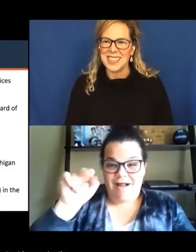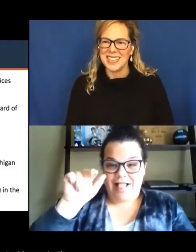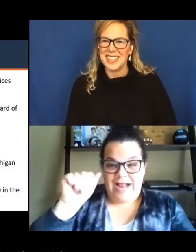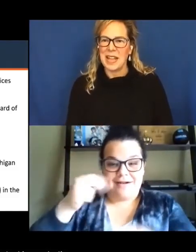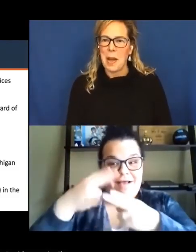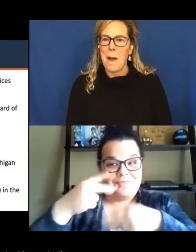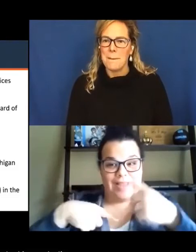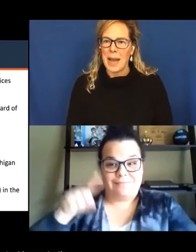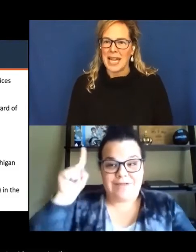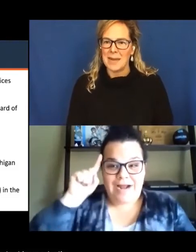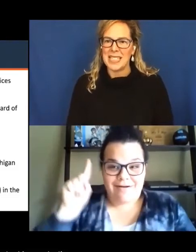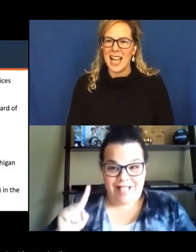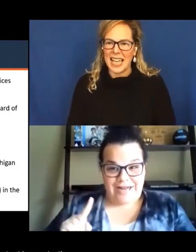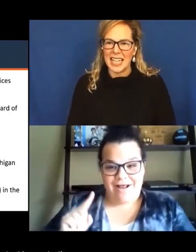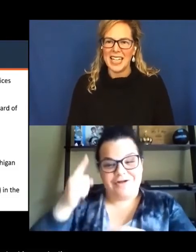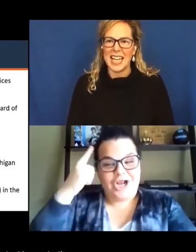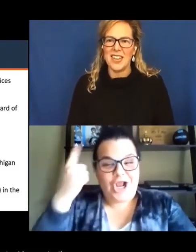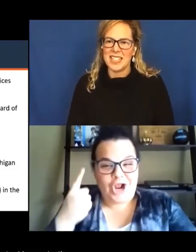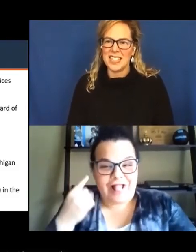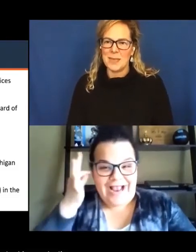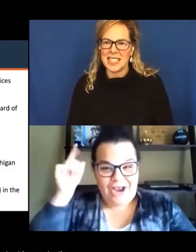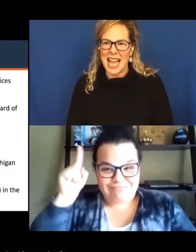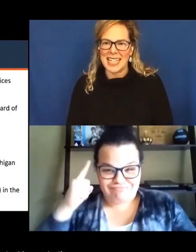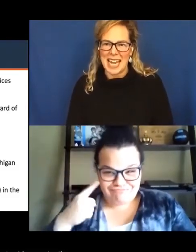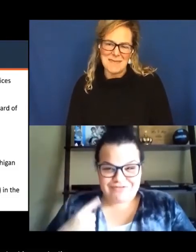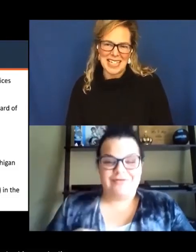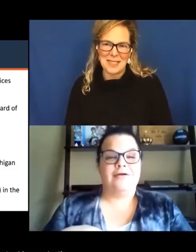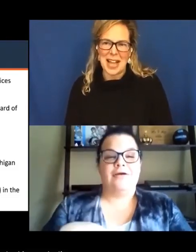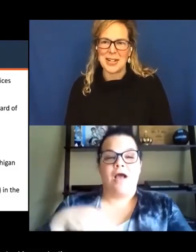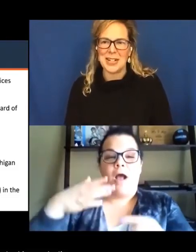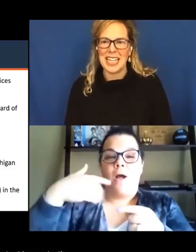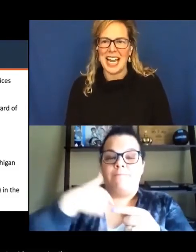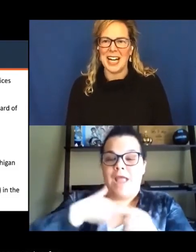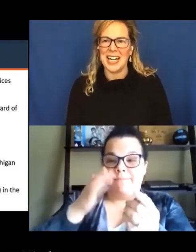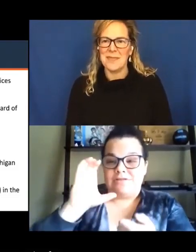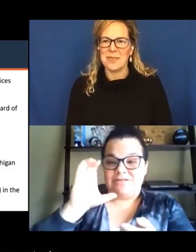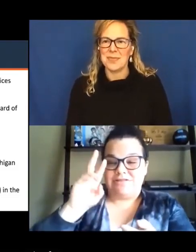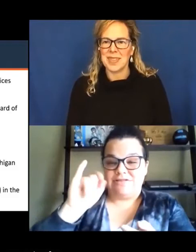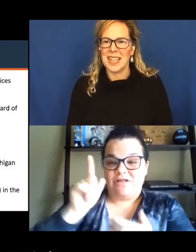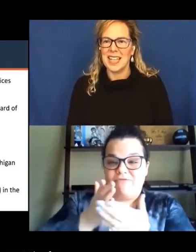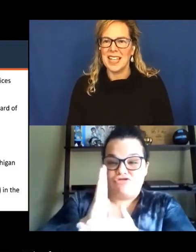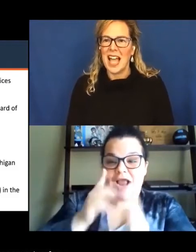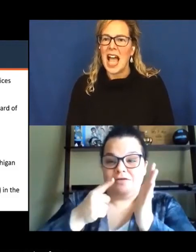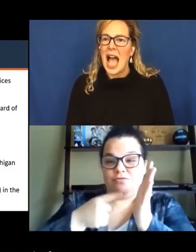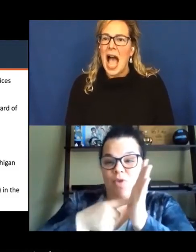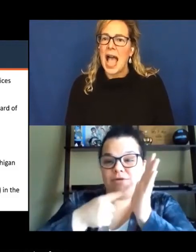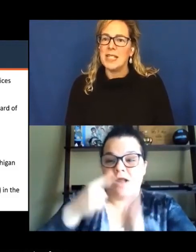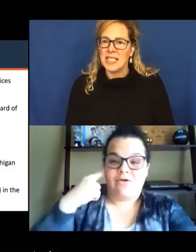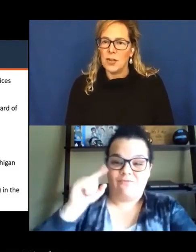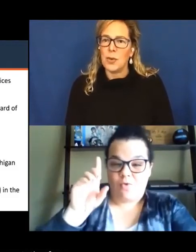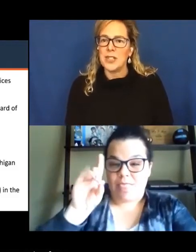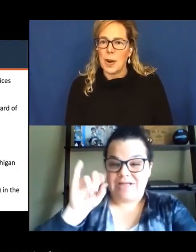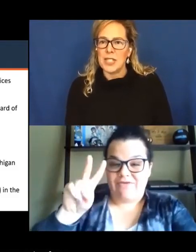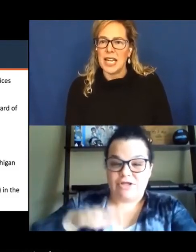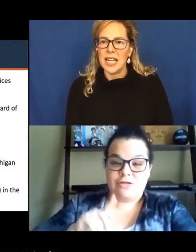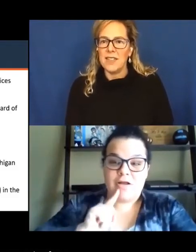Hello, my name is Elena Lale. This is my sign name because I've got curly hair. I'm a